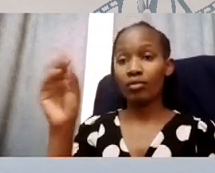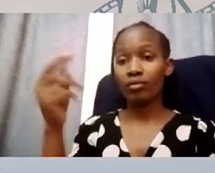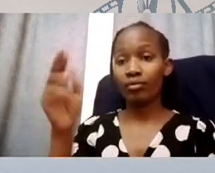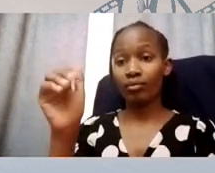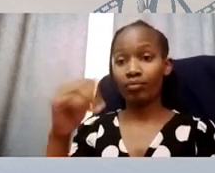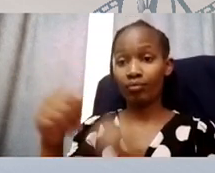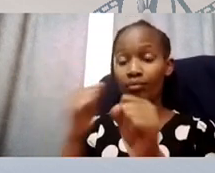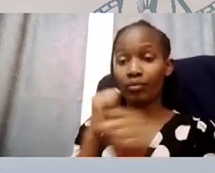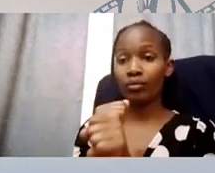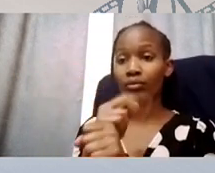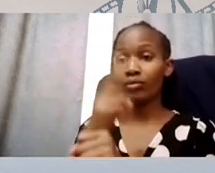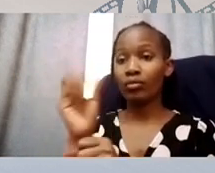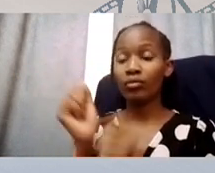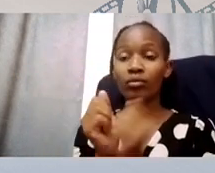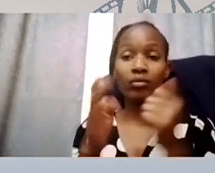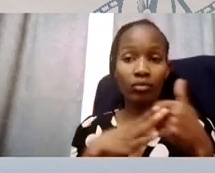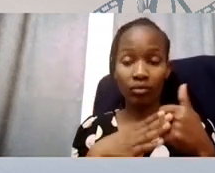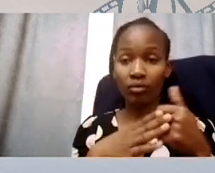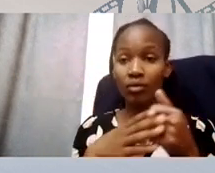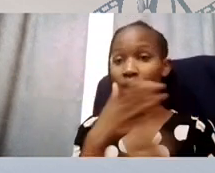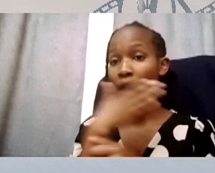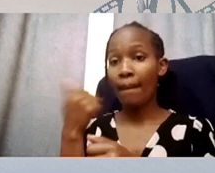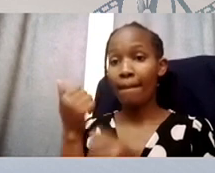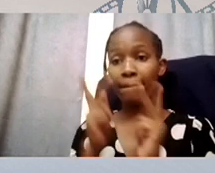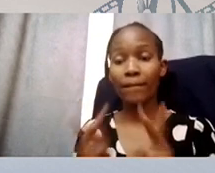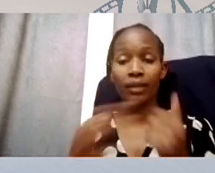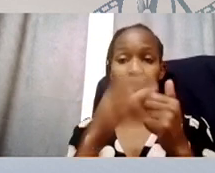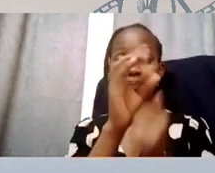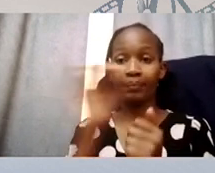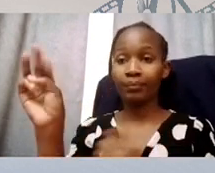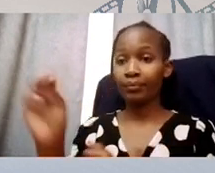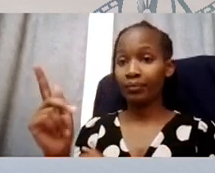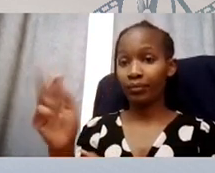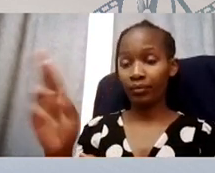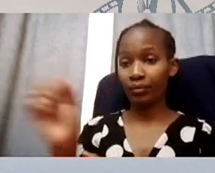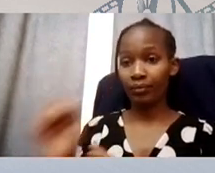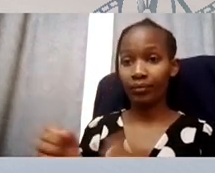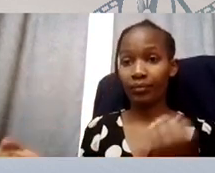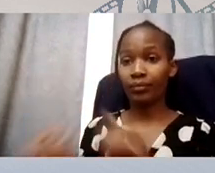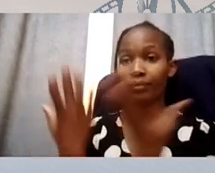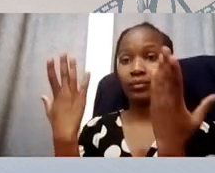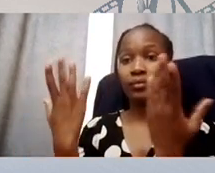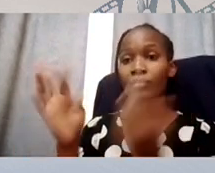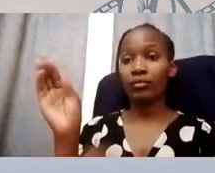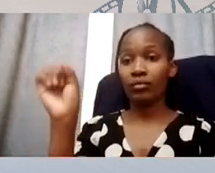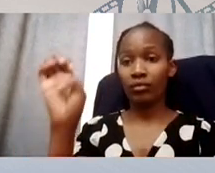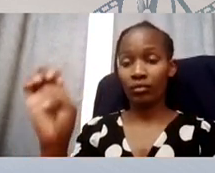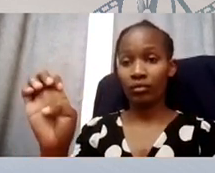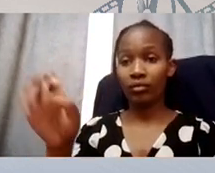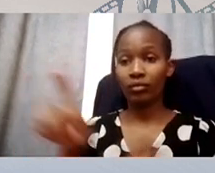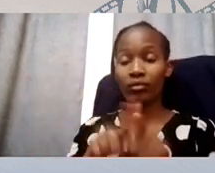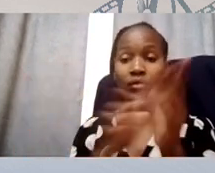2019, where she set a personal best in her 800 meters event. Rose is also a motivational